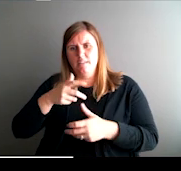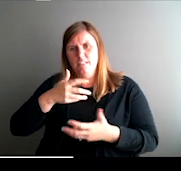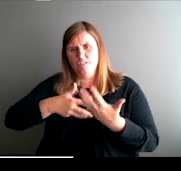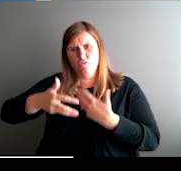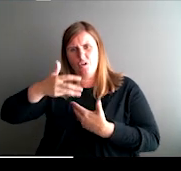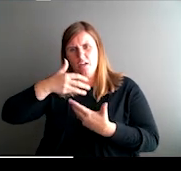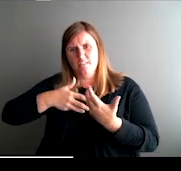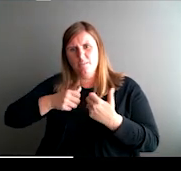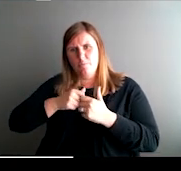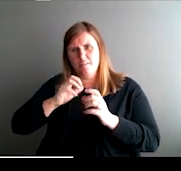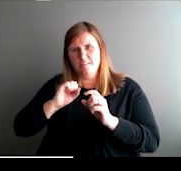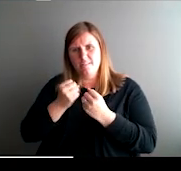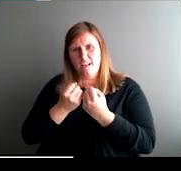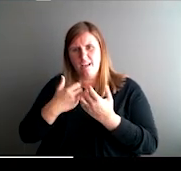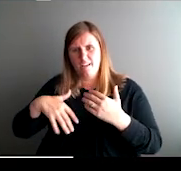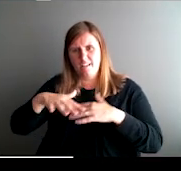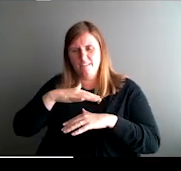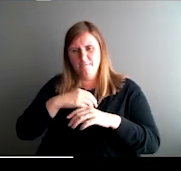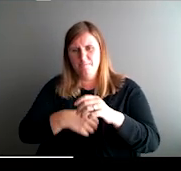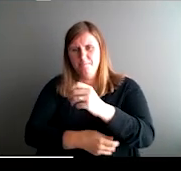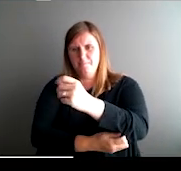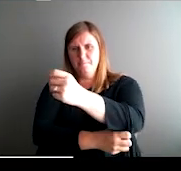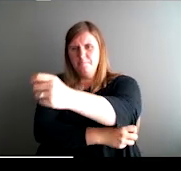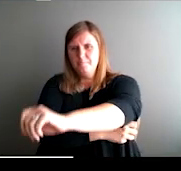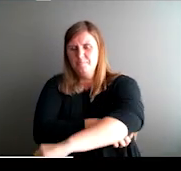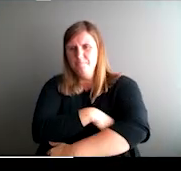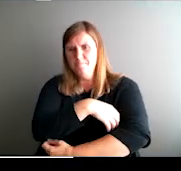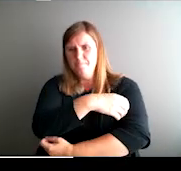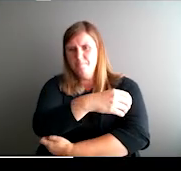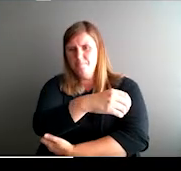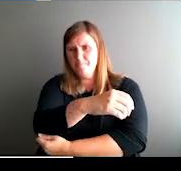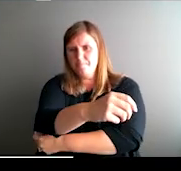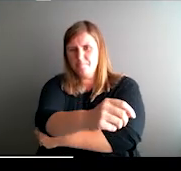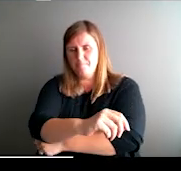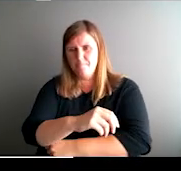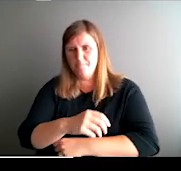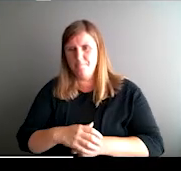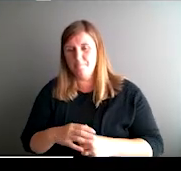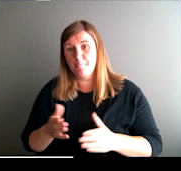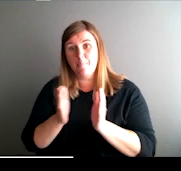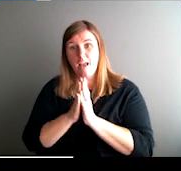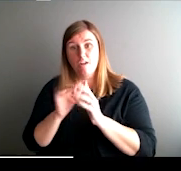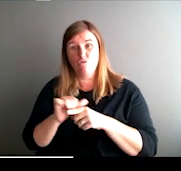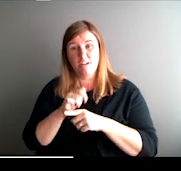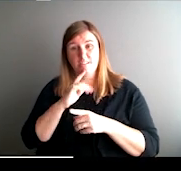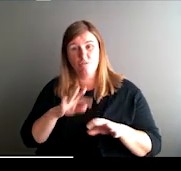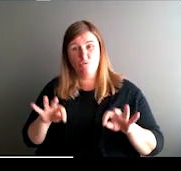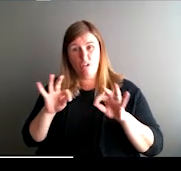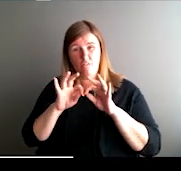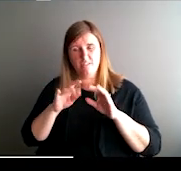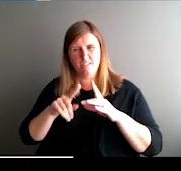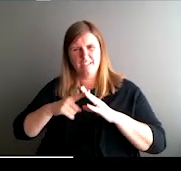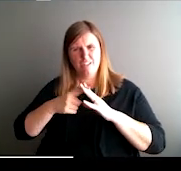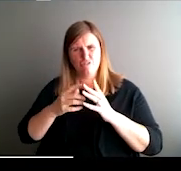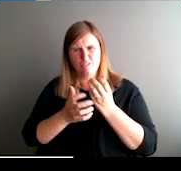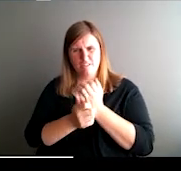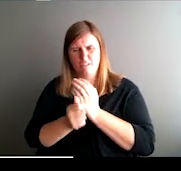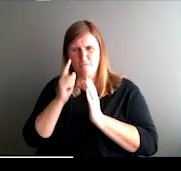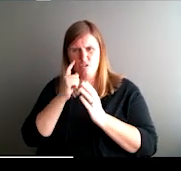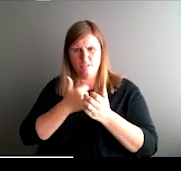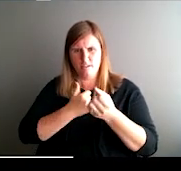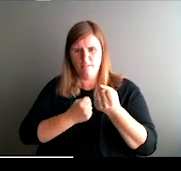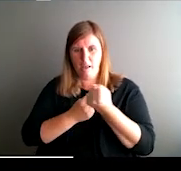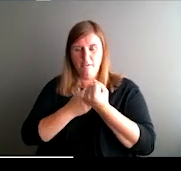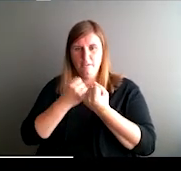interacting in society. Man training is critical. It is a initial skill for self-advocacy. And